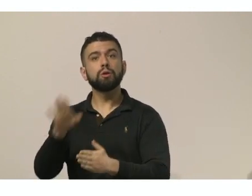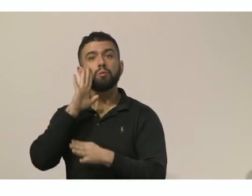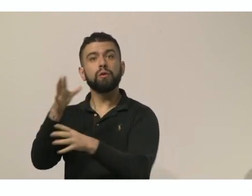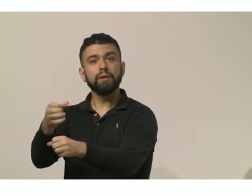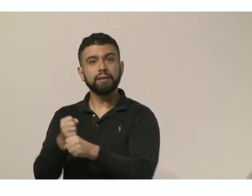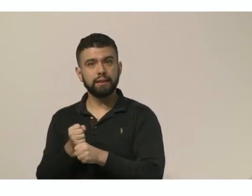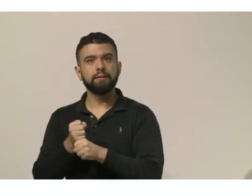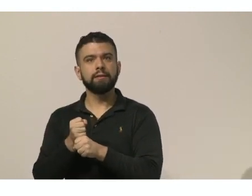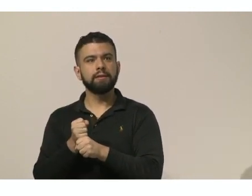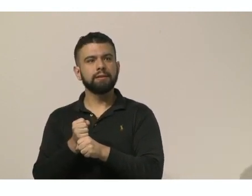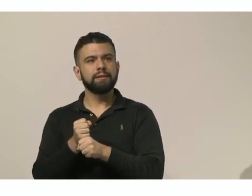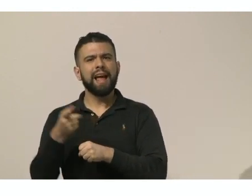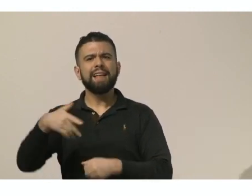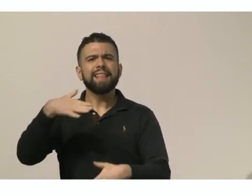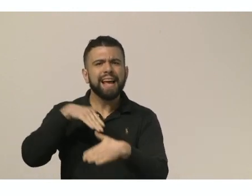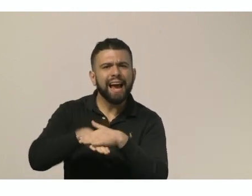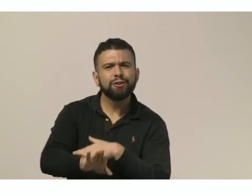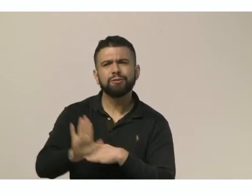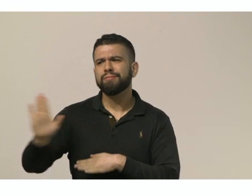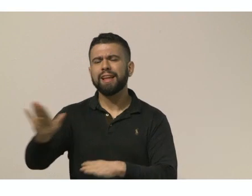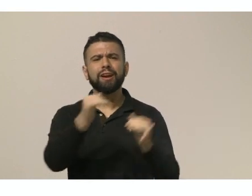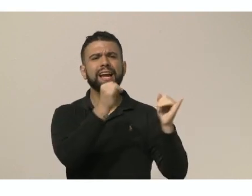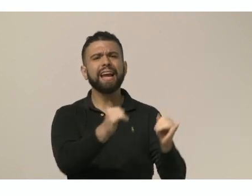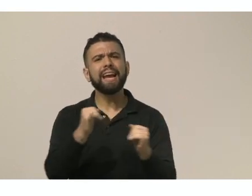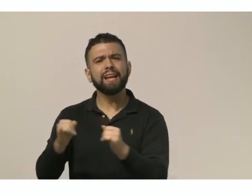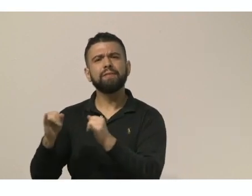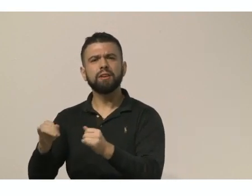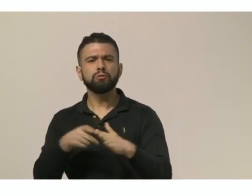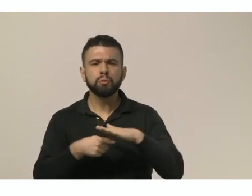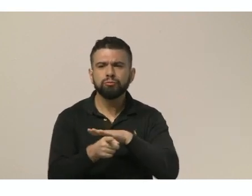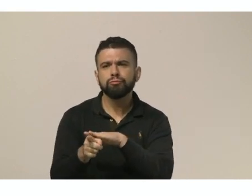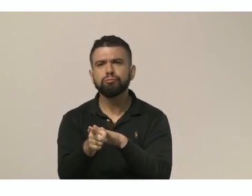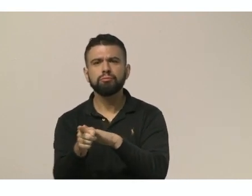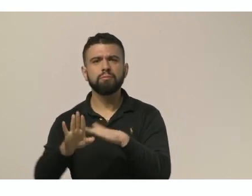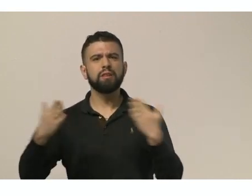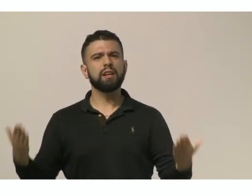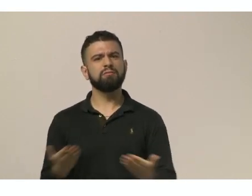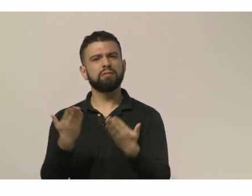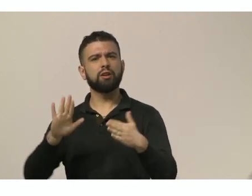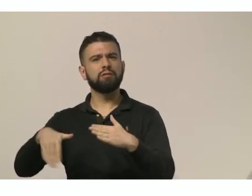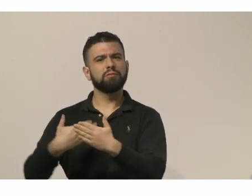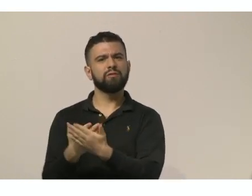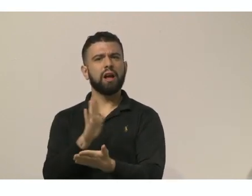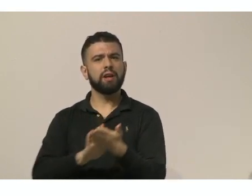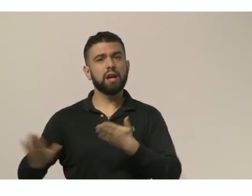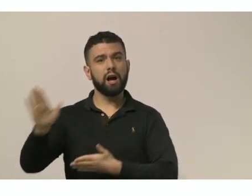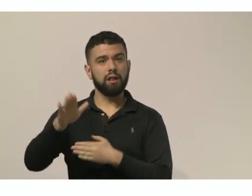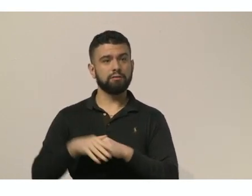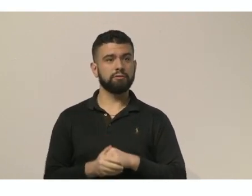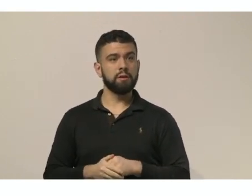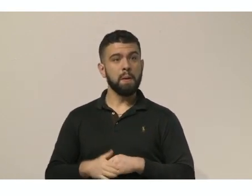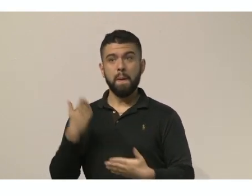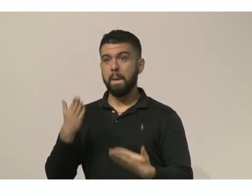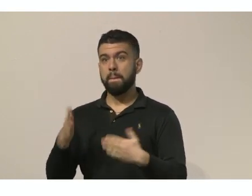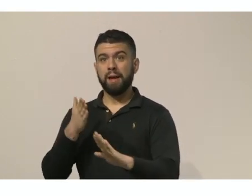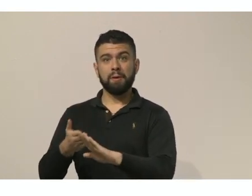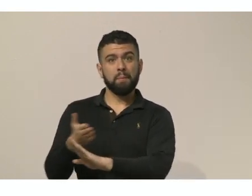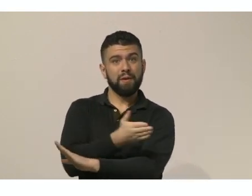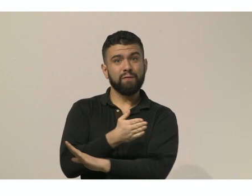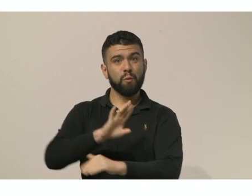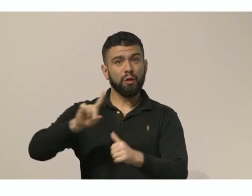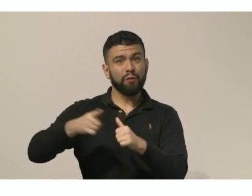own individual pathway to college. In many instances, this will mean starting that research even before their first day of